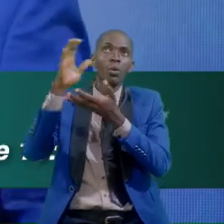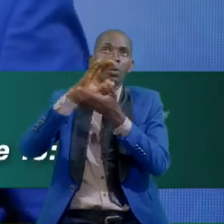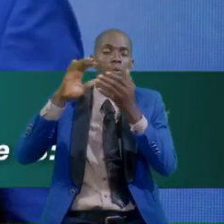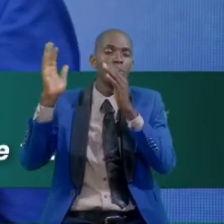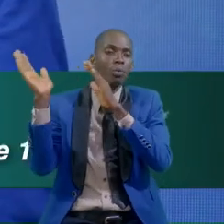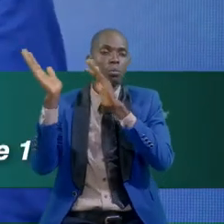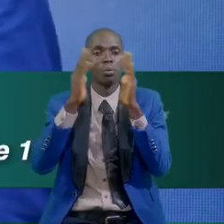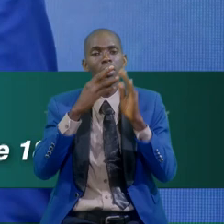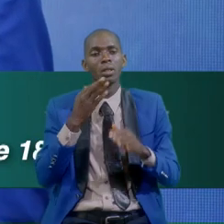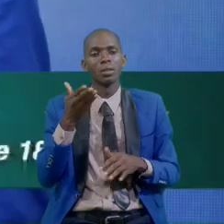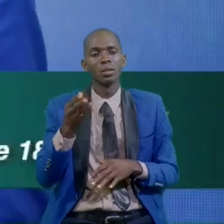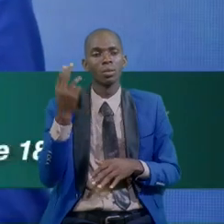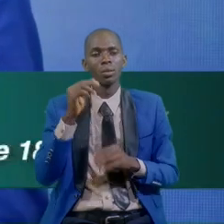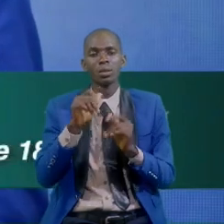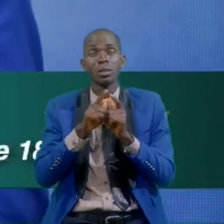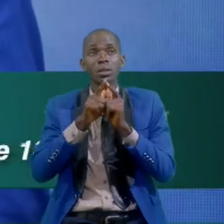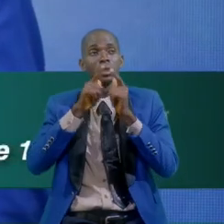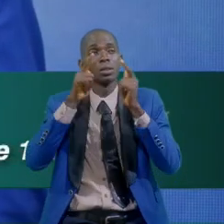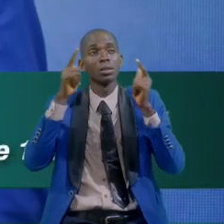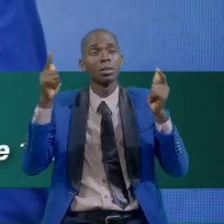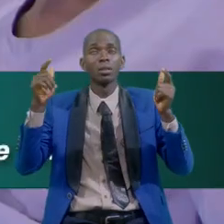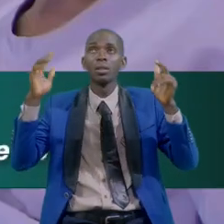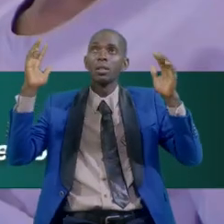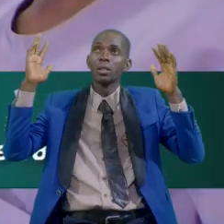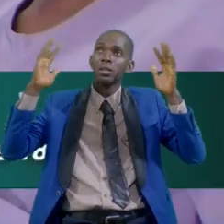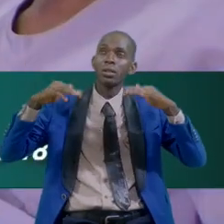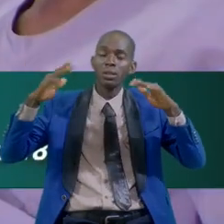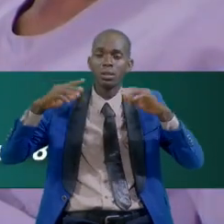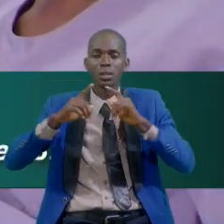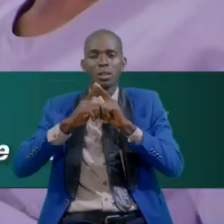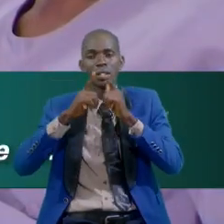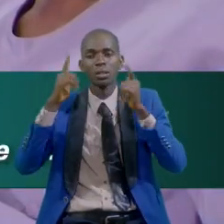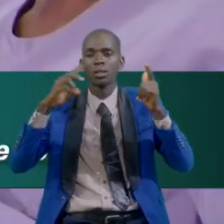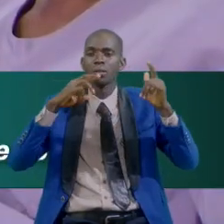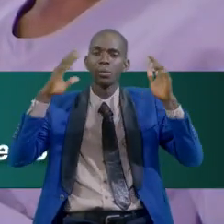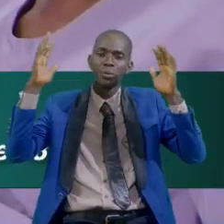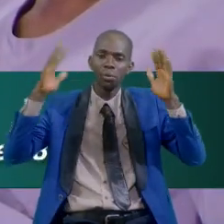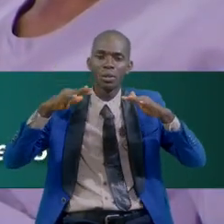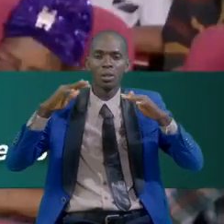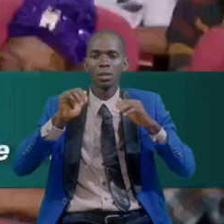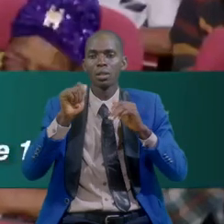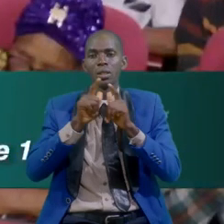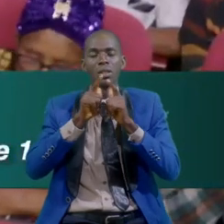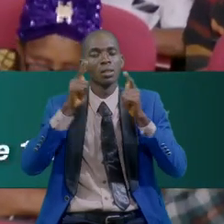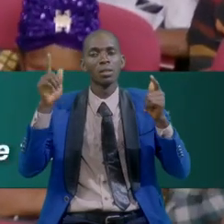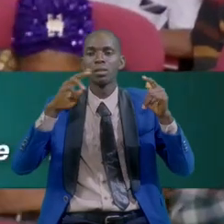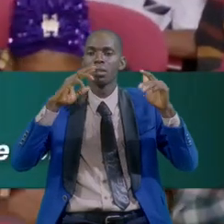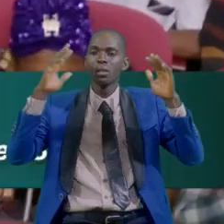a great rain. A great rain. A great